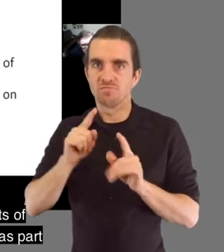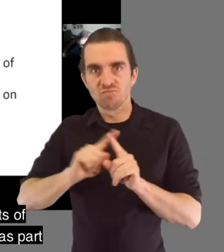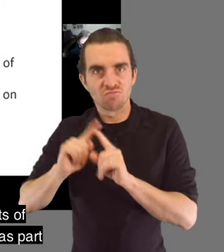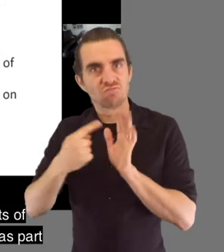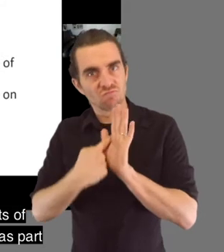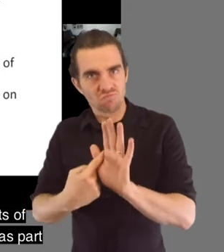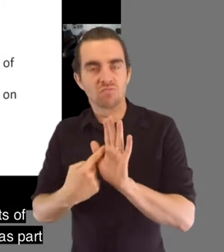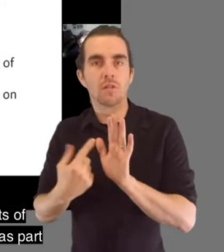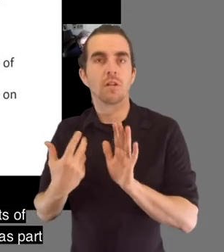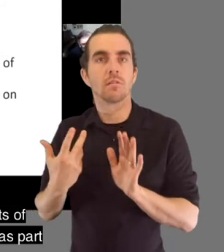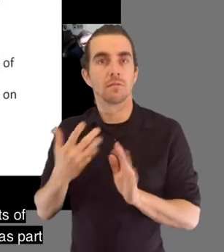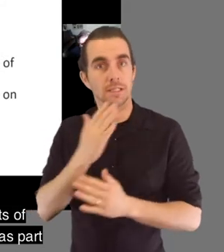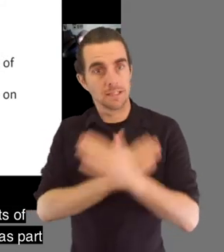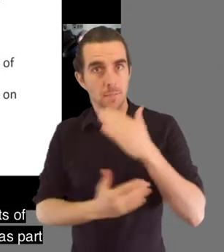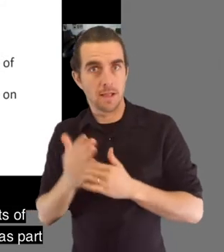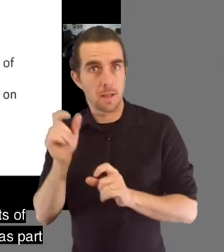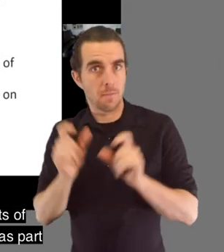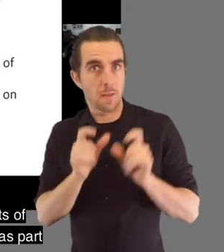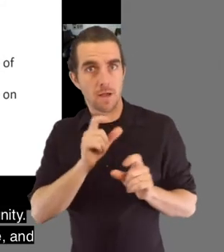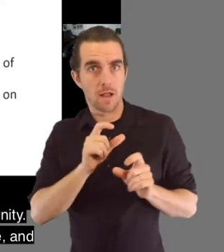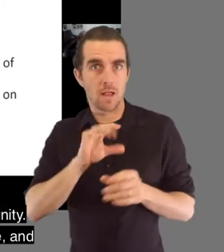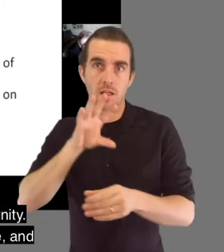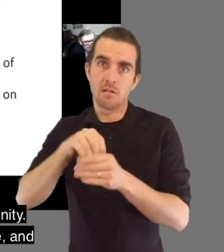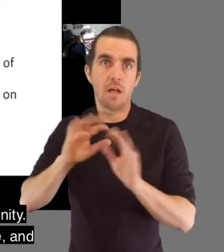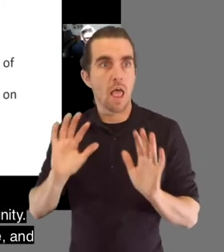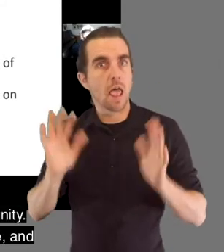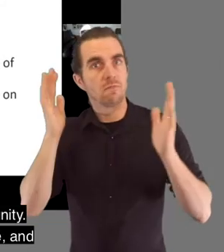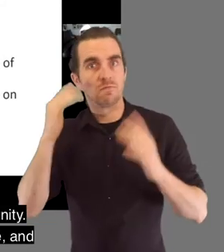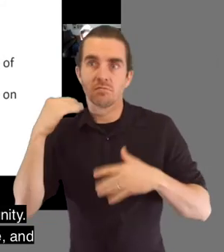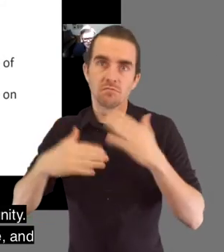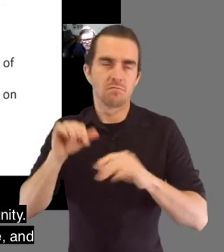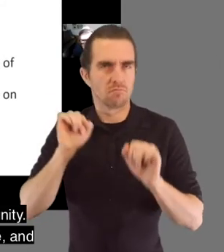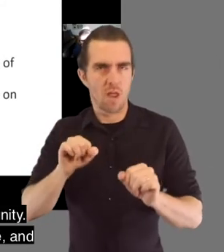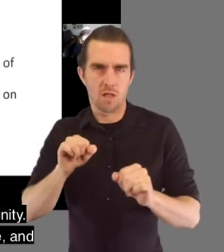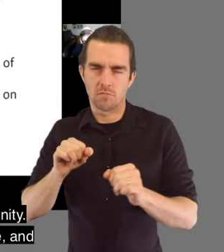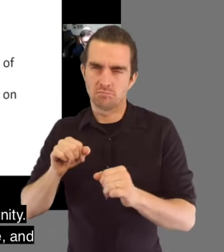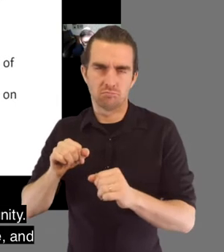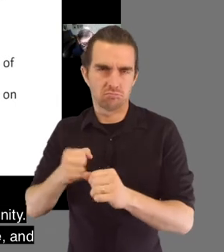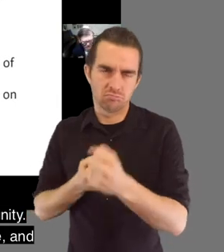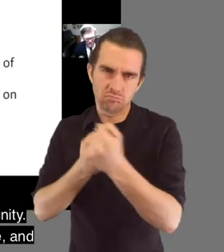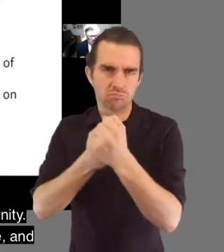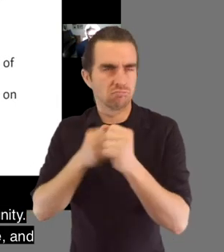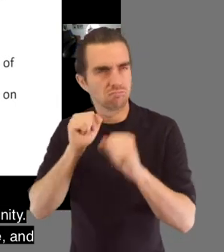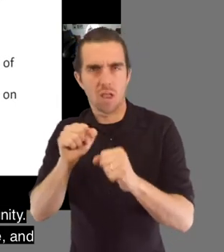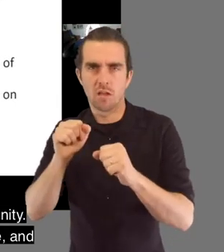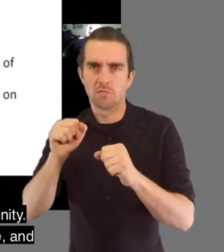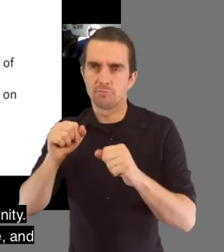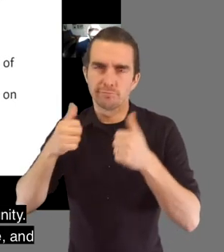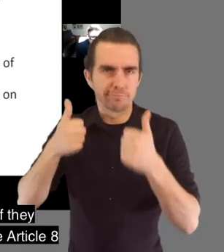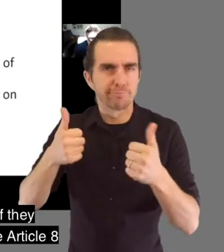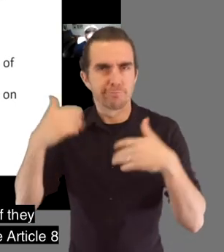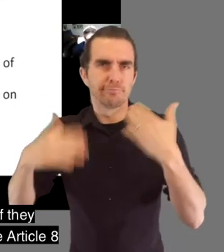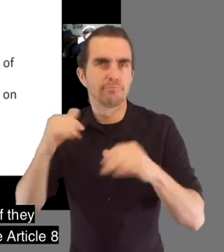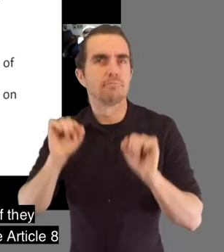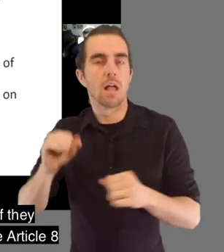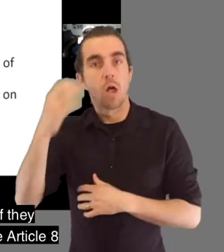of things to feature disabled people as part of the general life of the community. That can make a huge difference. And governments